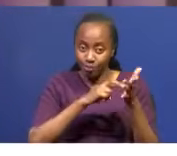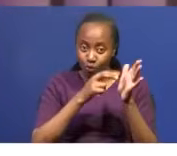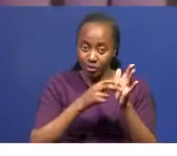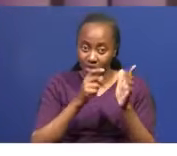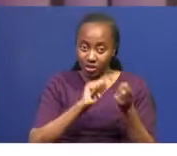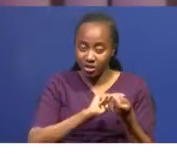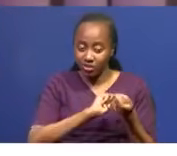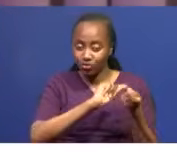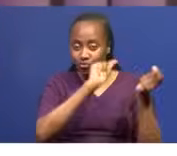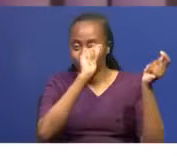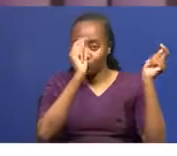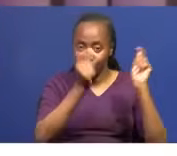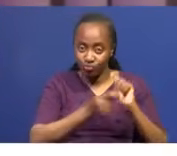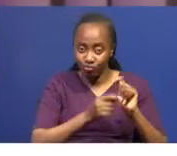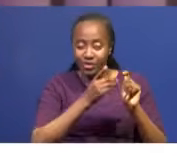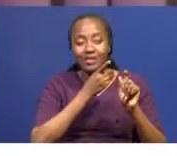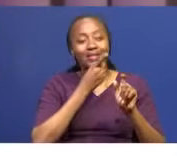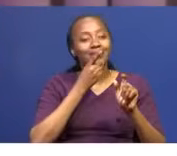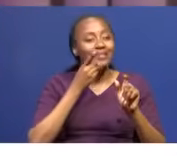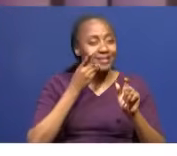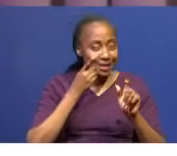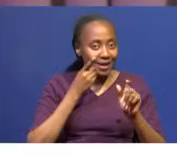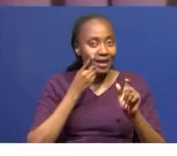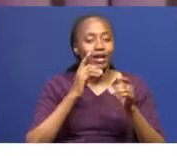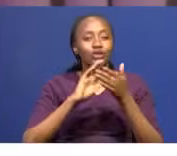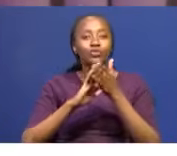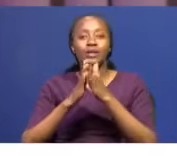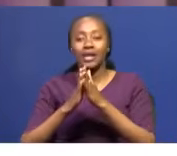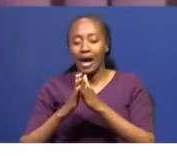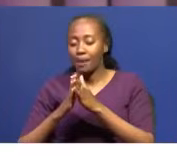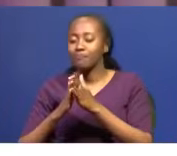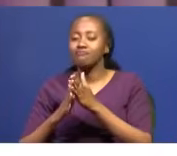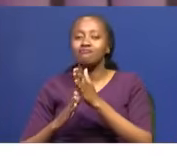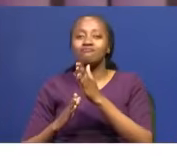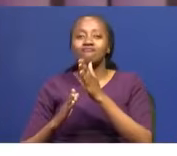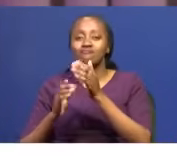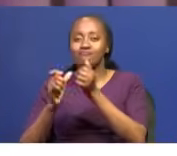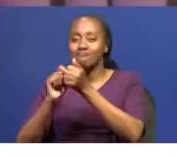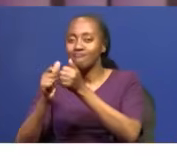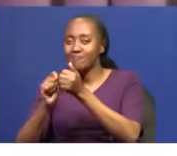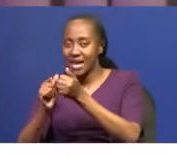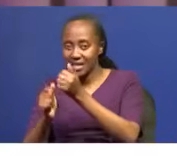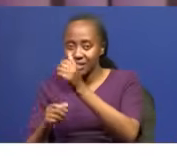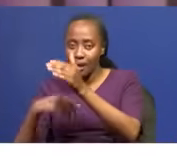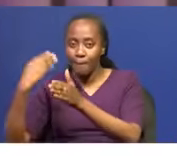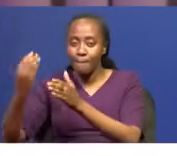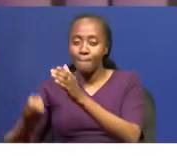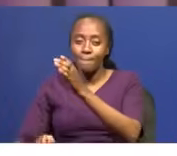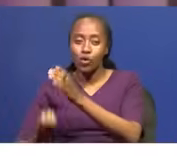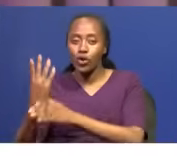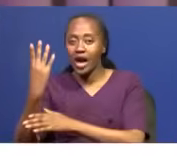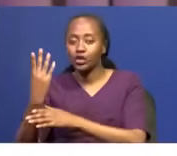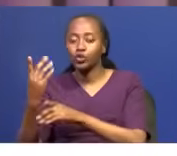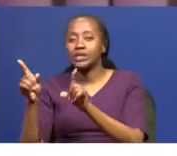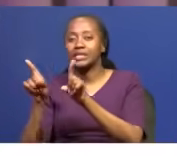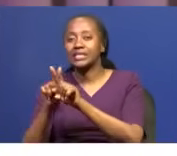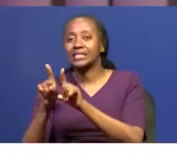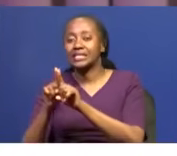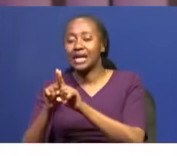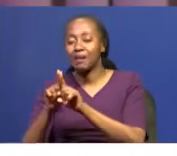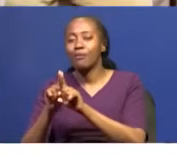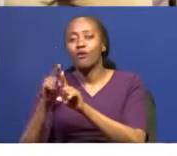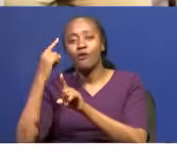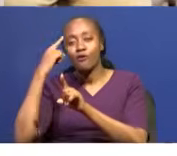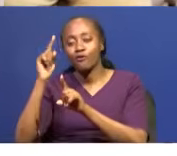lands into bread baskets, scaling maize production and fortifying our path to